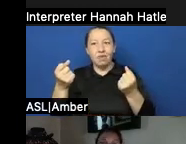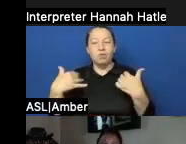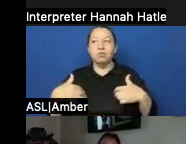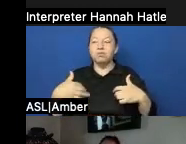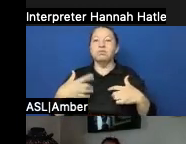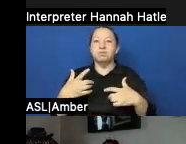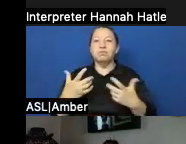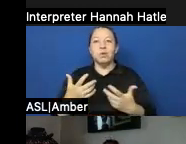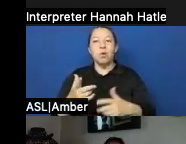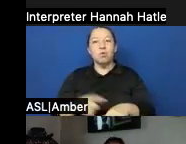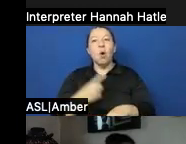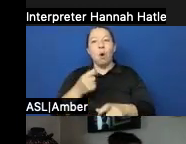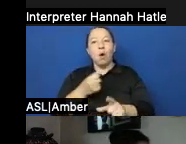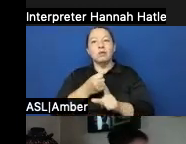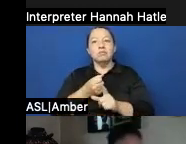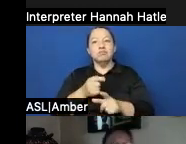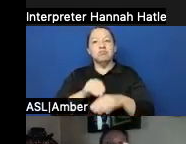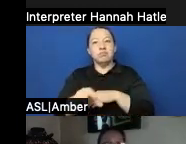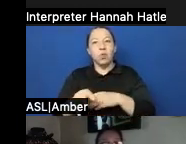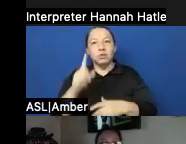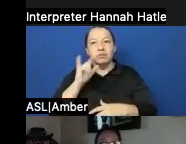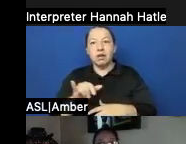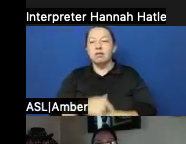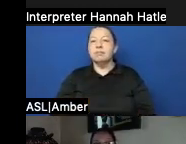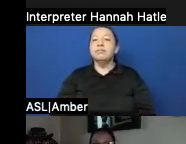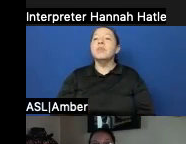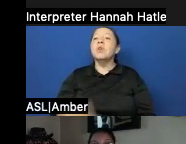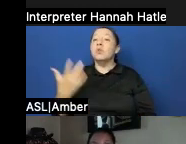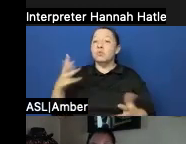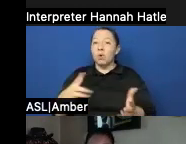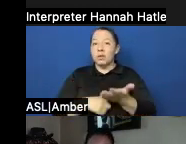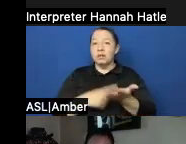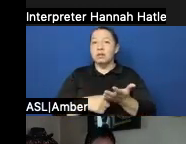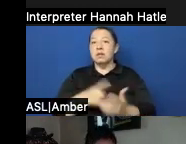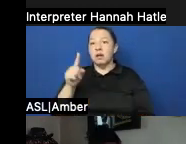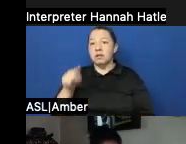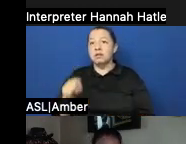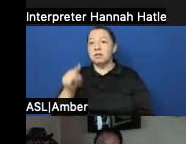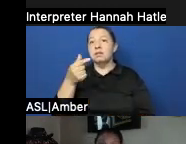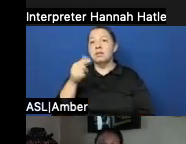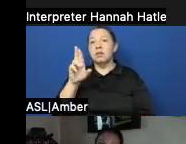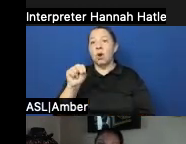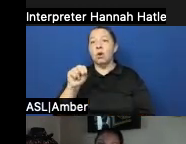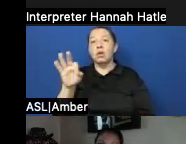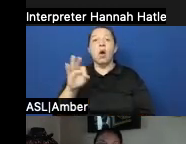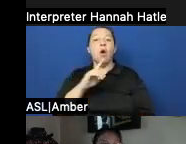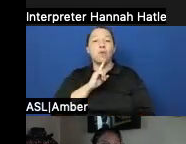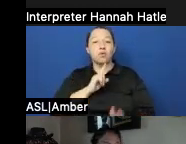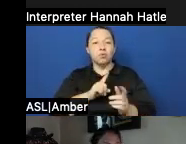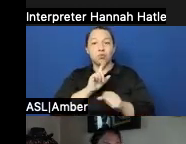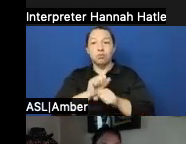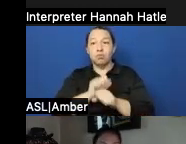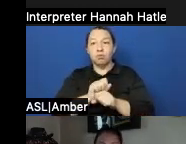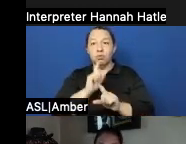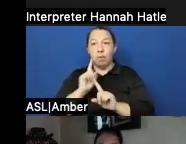So I had talked about Minnesota Indian Women's Sexual Assault Coalition's Garden of Truth report. This was very progressive. This is